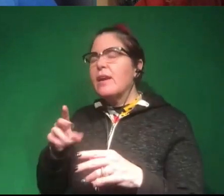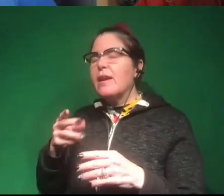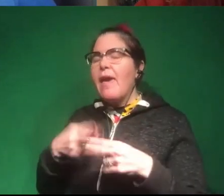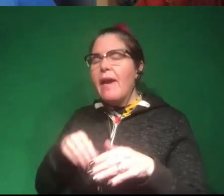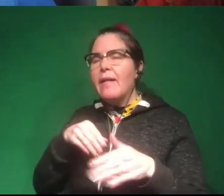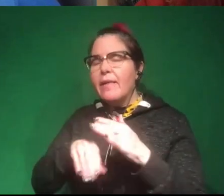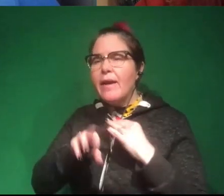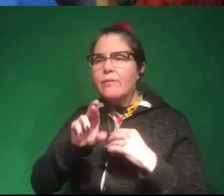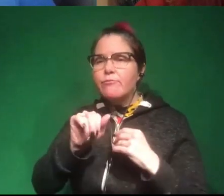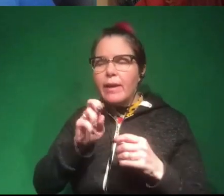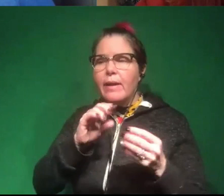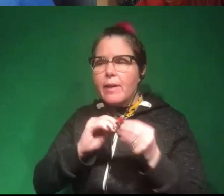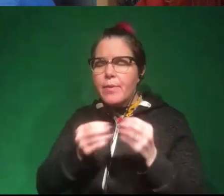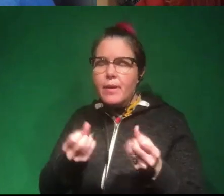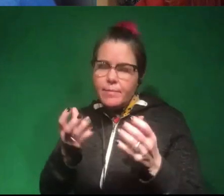in their abdomen size.